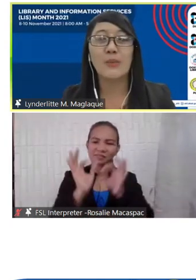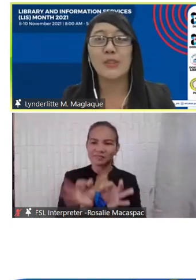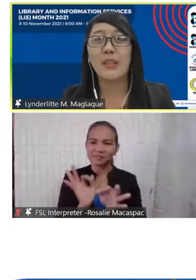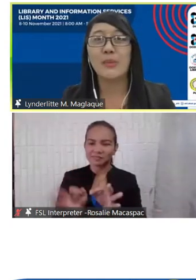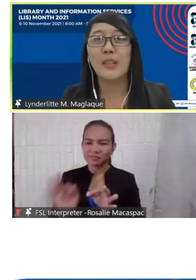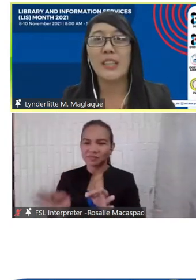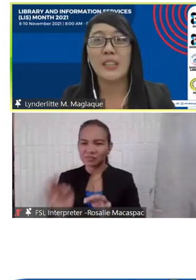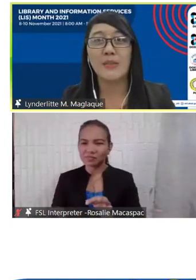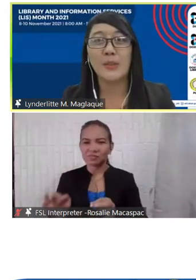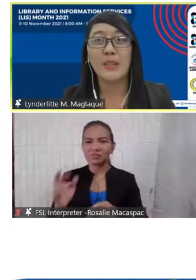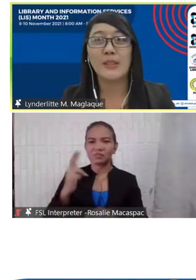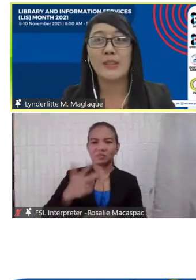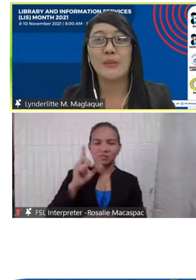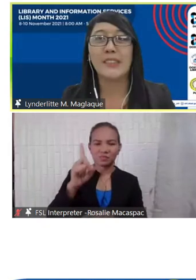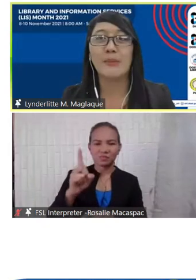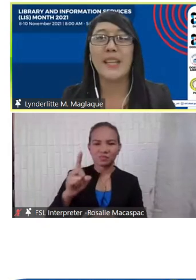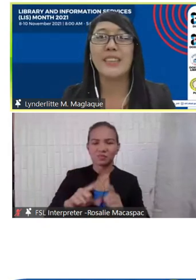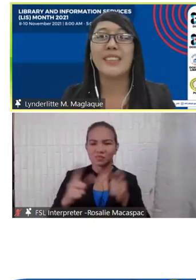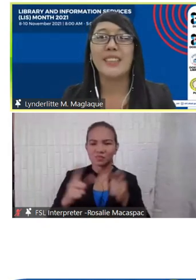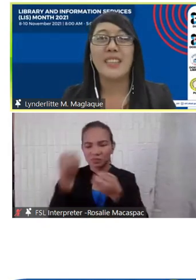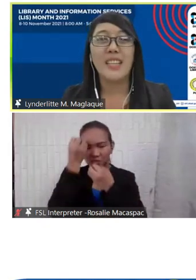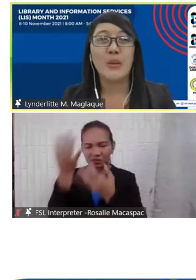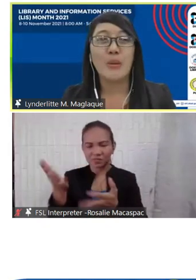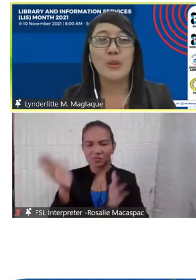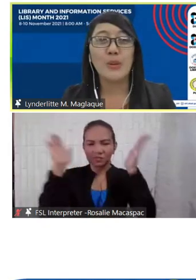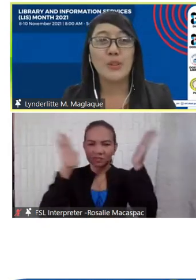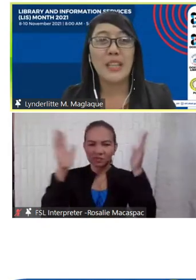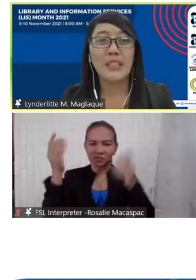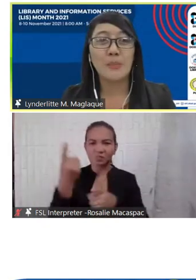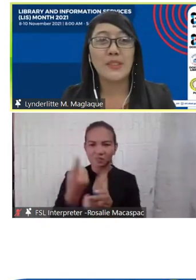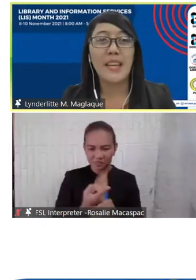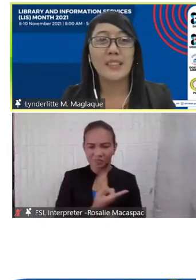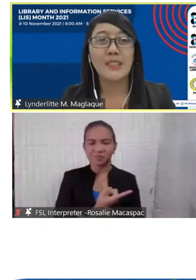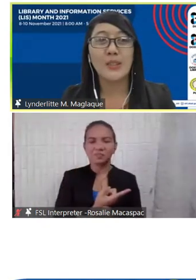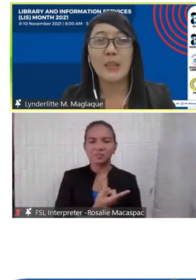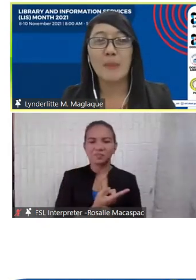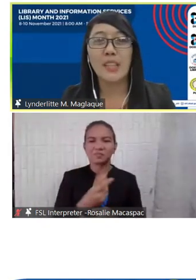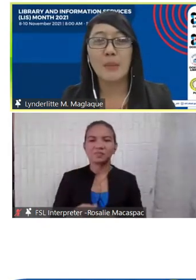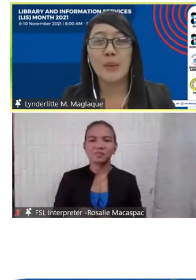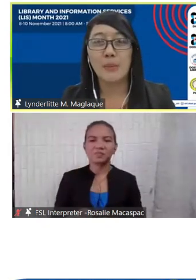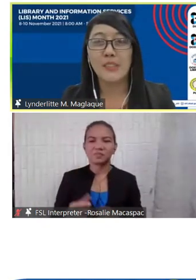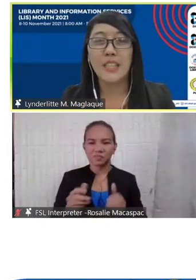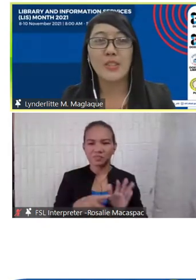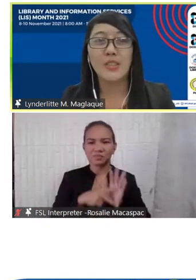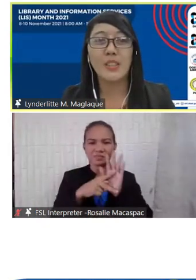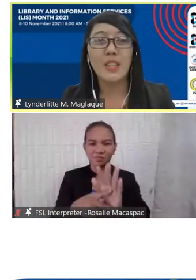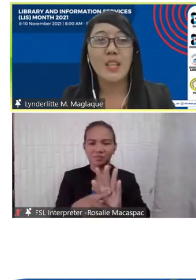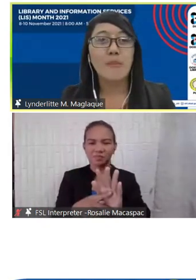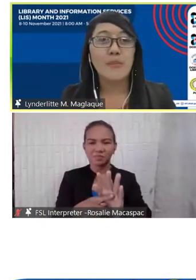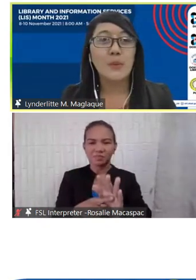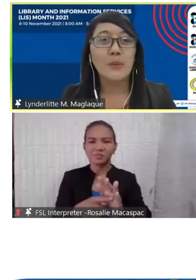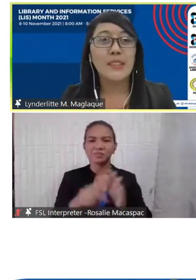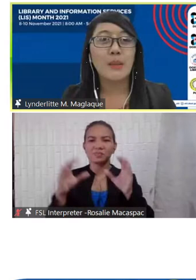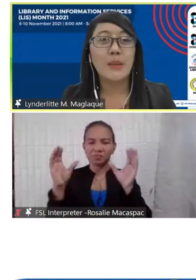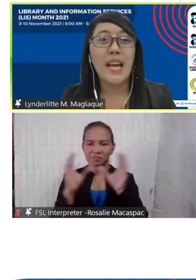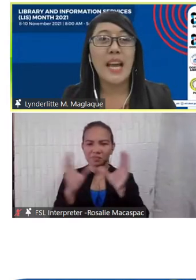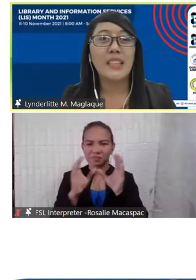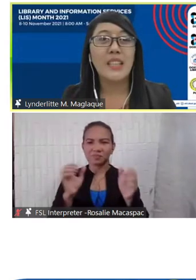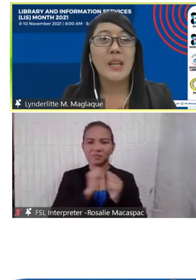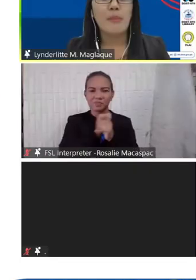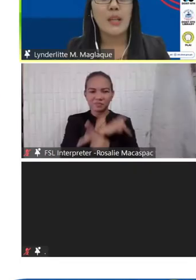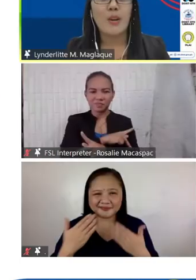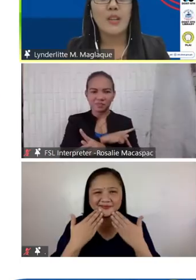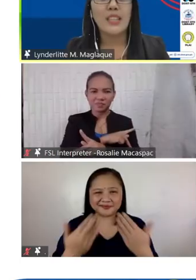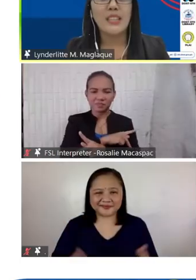the 31st Library Information Services Month. We would also like to present the Certificate of Appreciation to Ms.